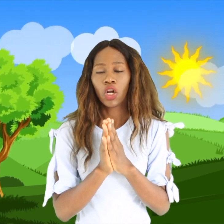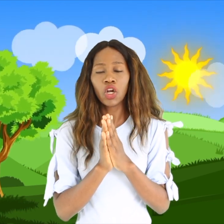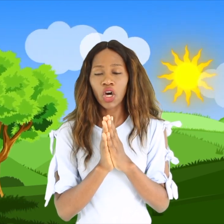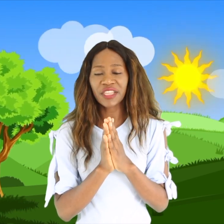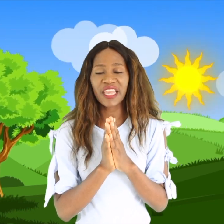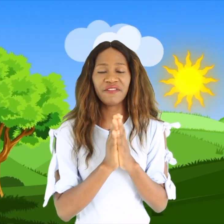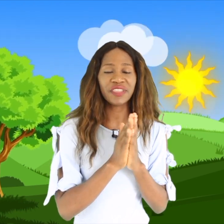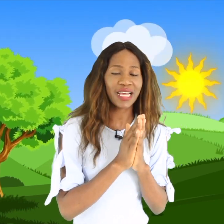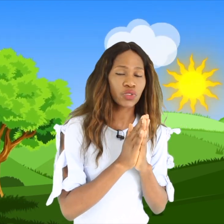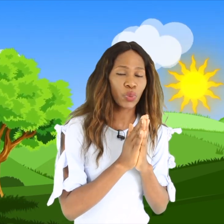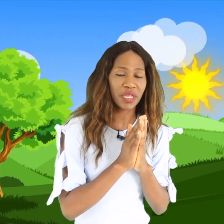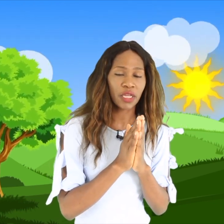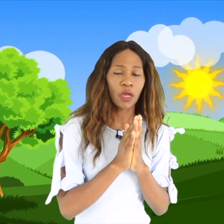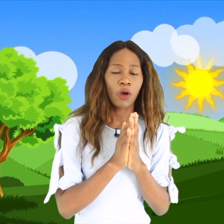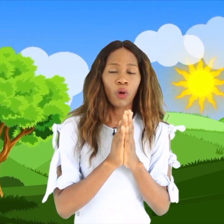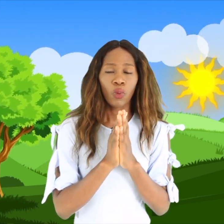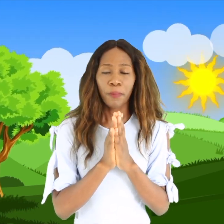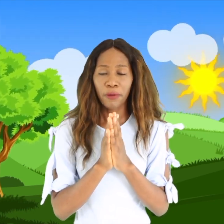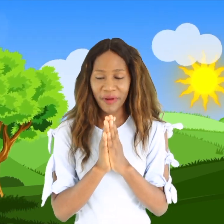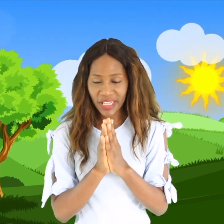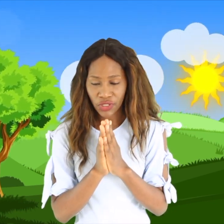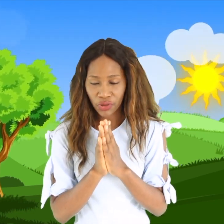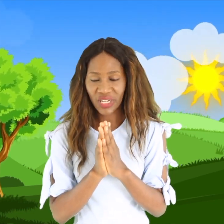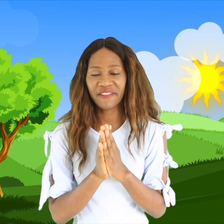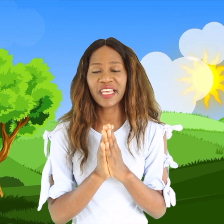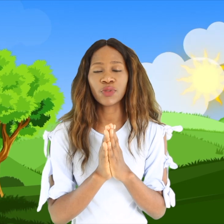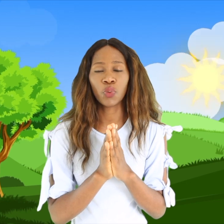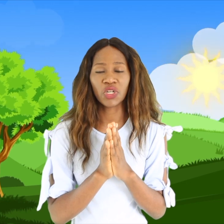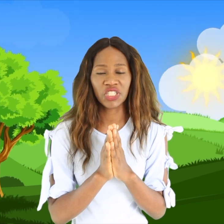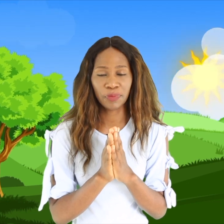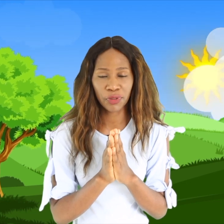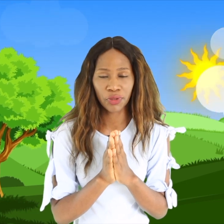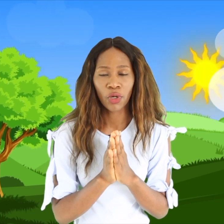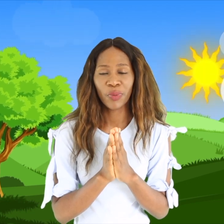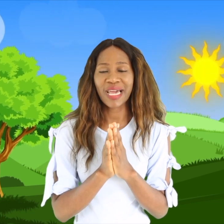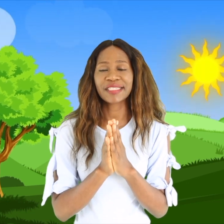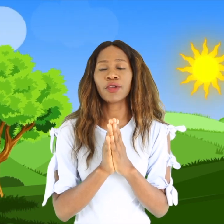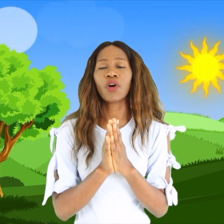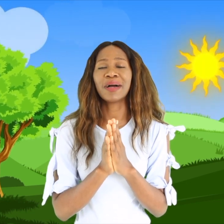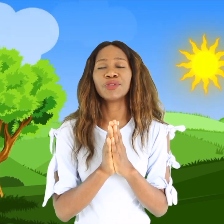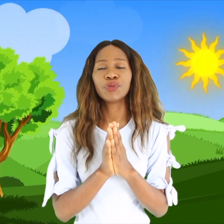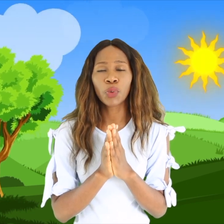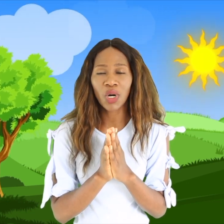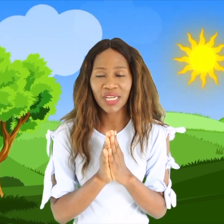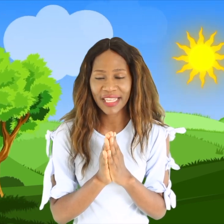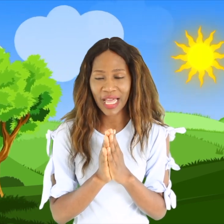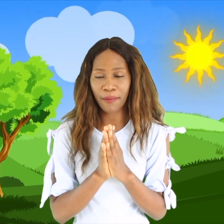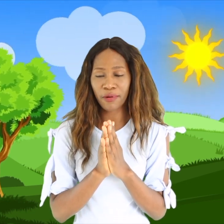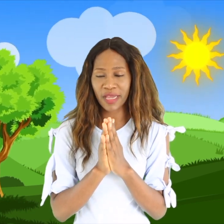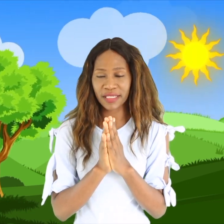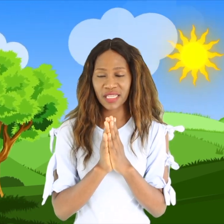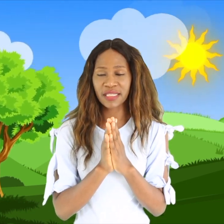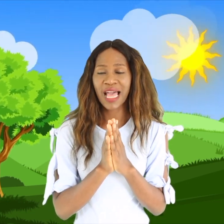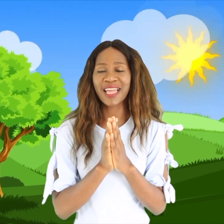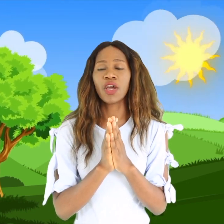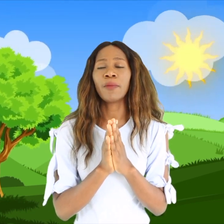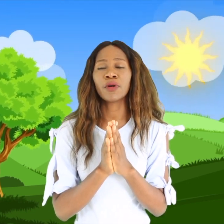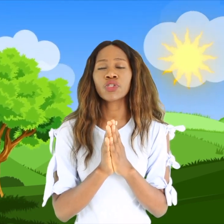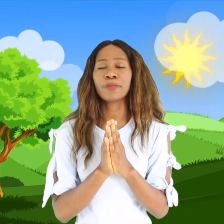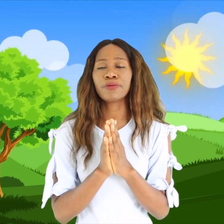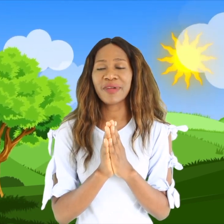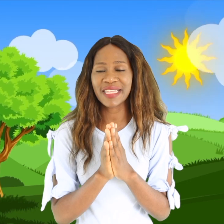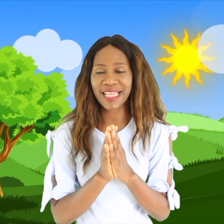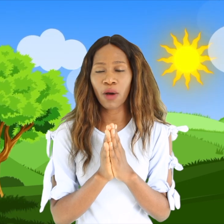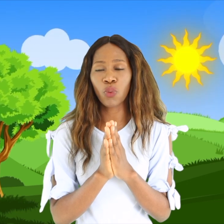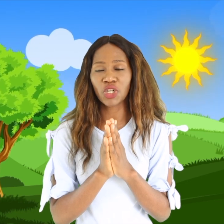Father. Lord, even as we praise you, even as we worship you, we ask that you come and dwell in our presence and you